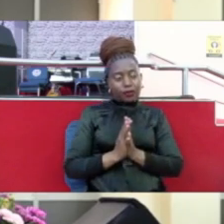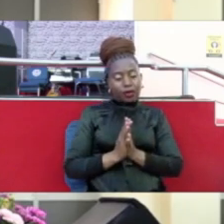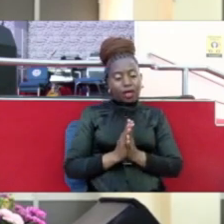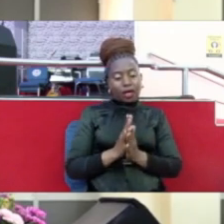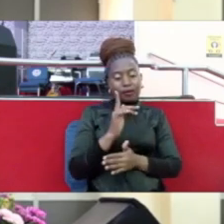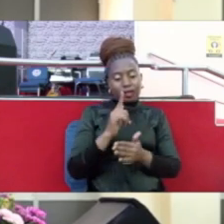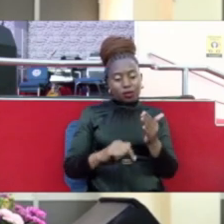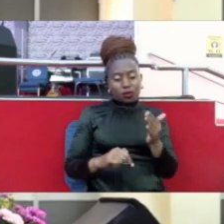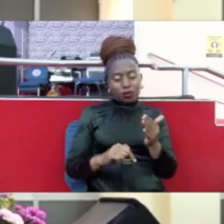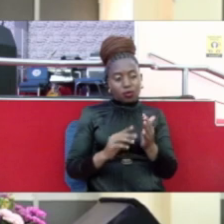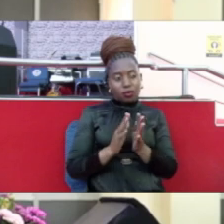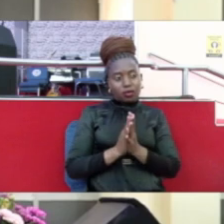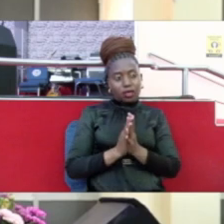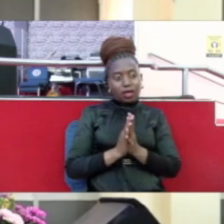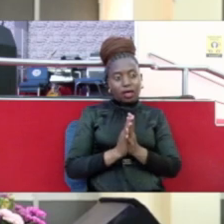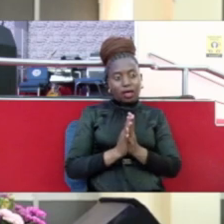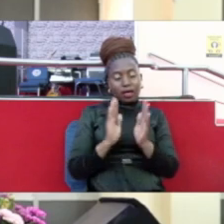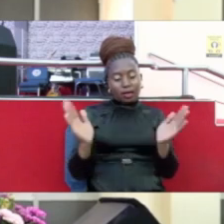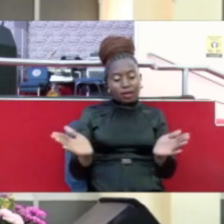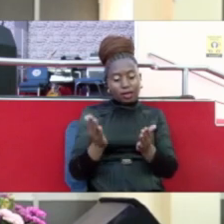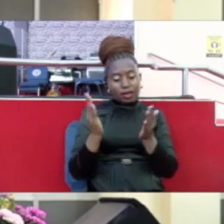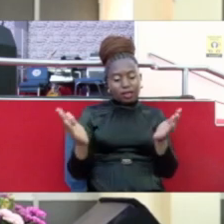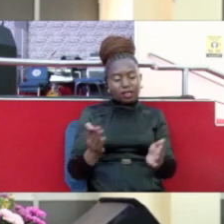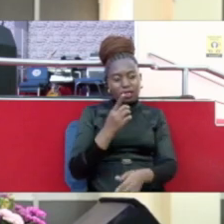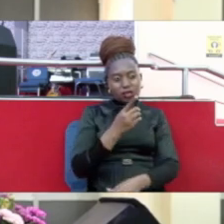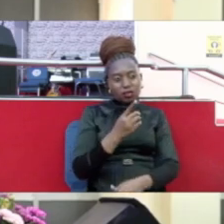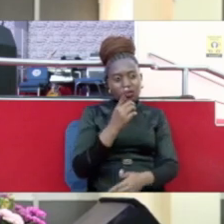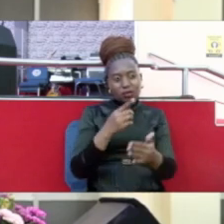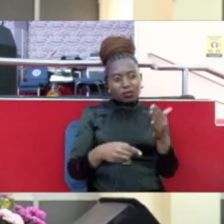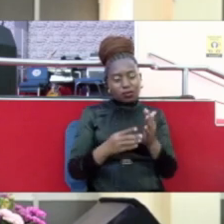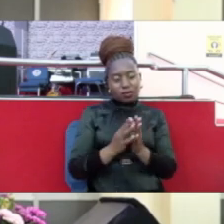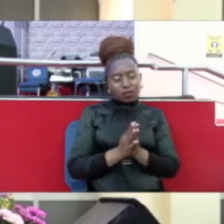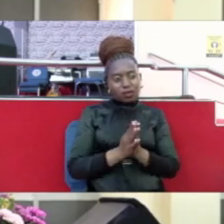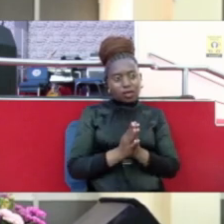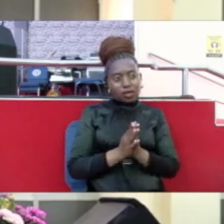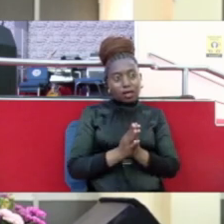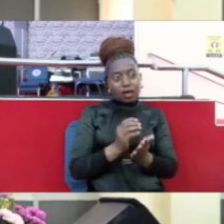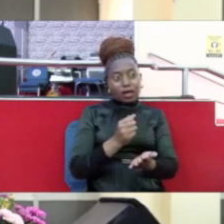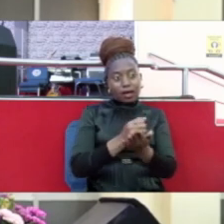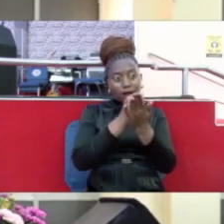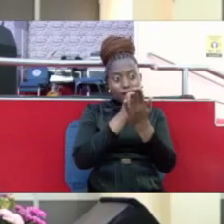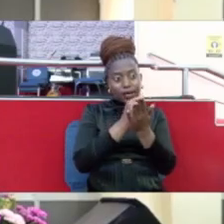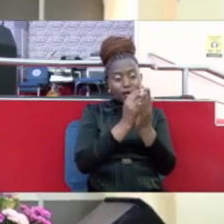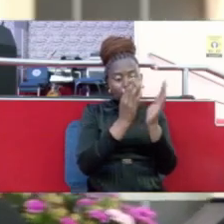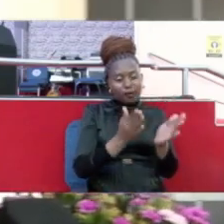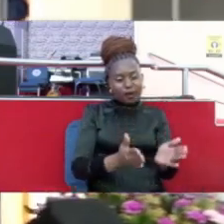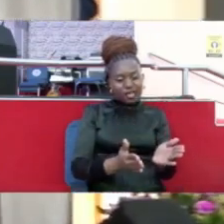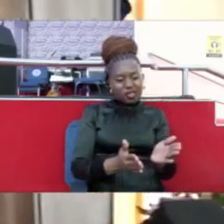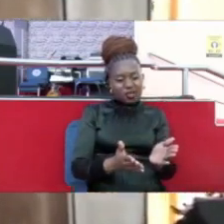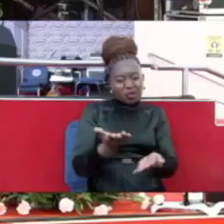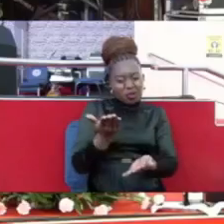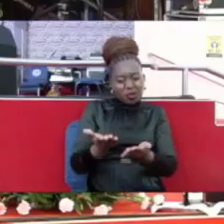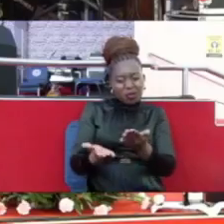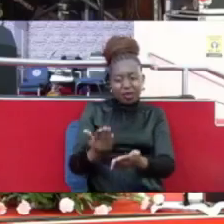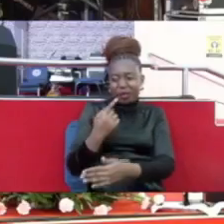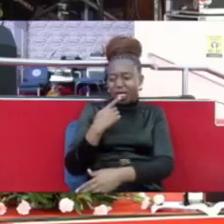Ni nini ambacho kinakupendeza sana? Helping someone? Kumsaidia mtu? Or just telling them Jesus